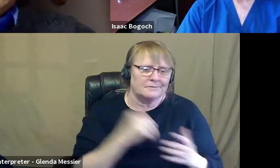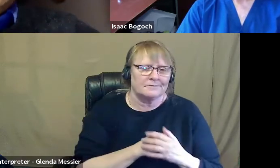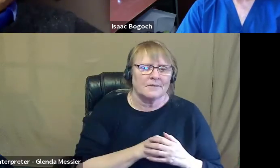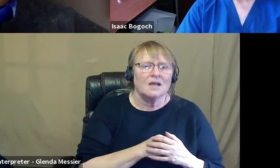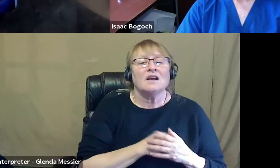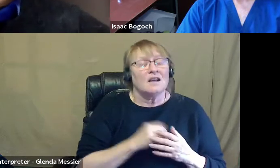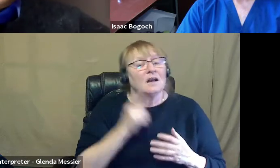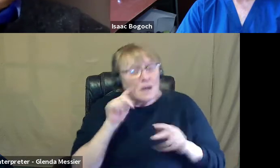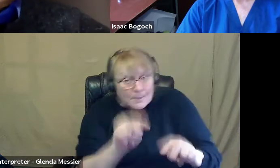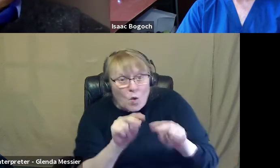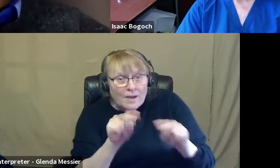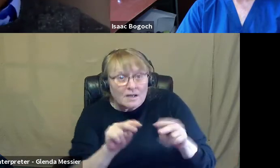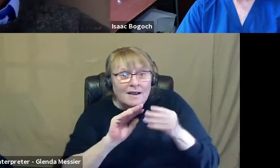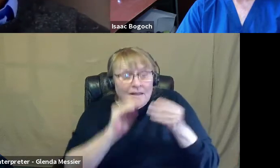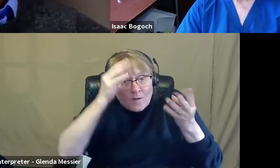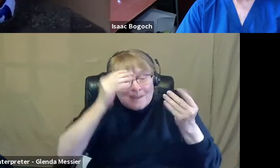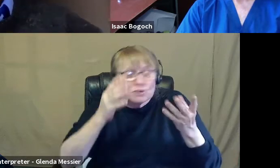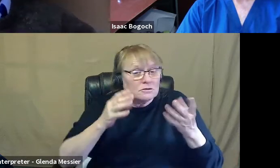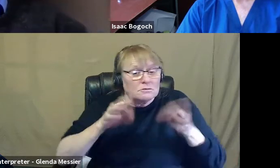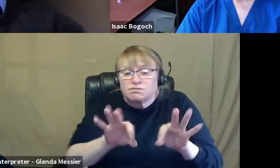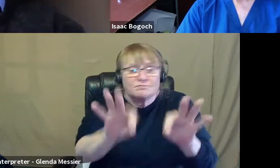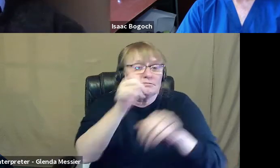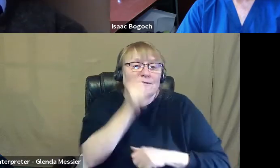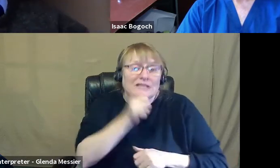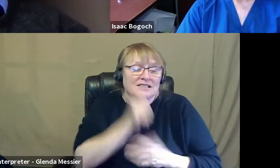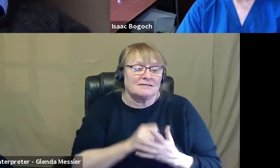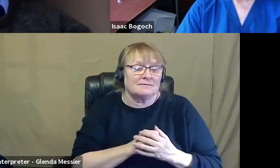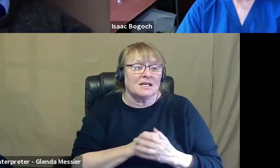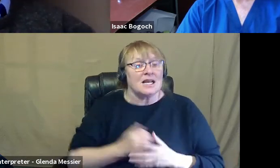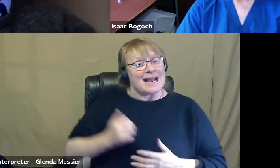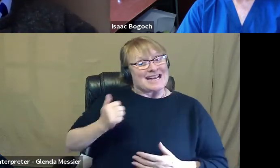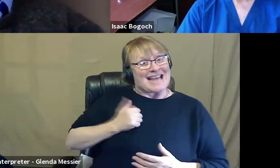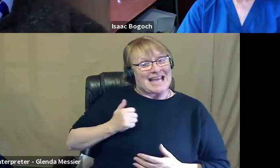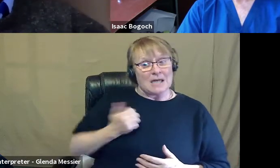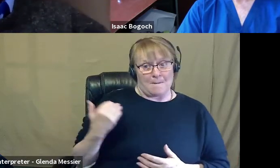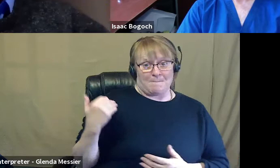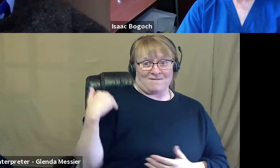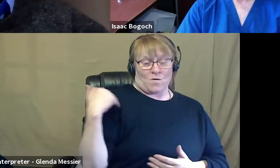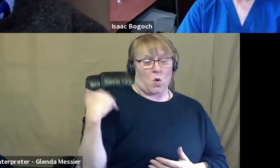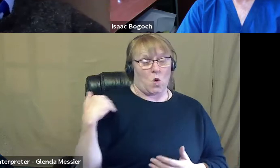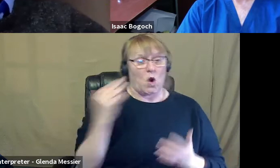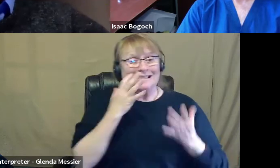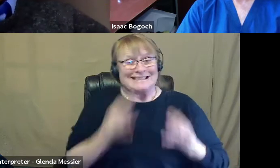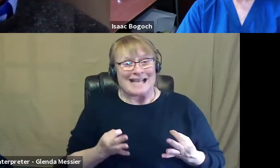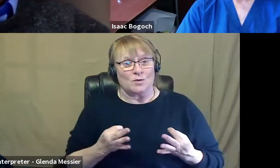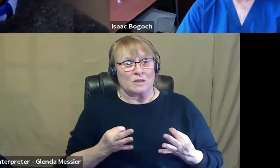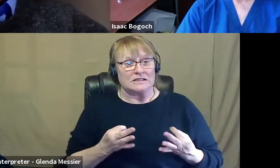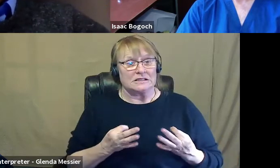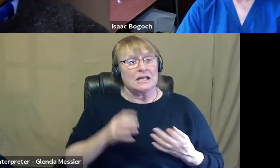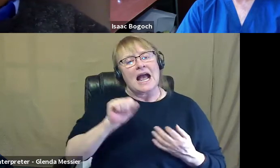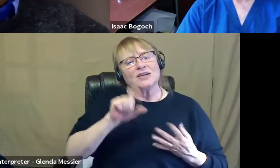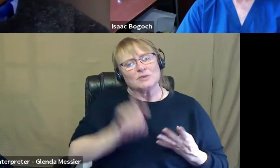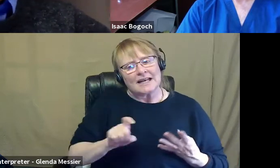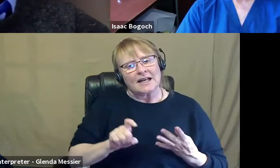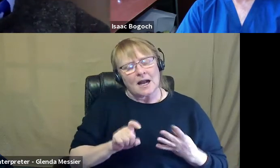coming. In Canada, of course, we made a decision initially to use this vaccine for people over